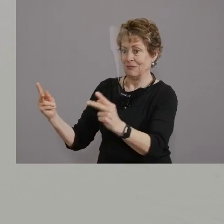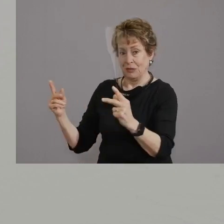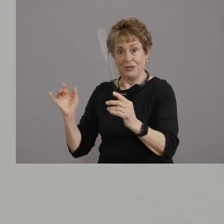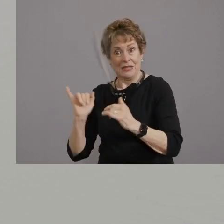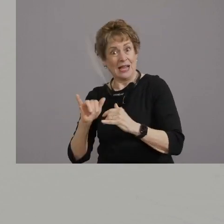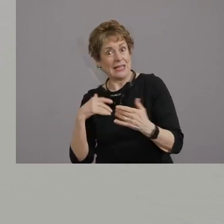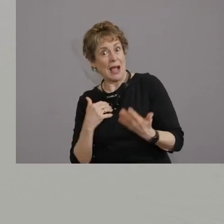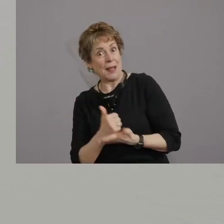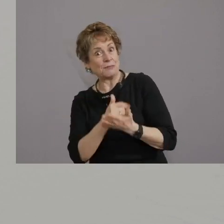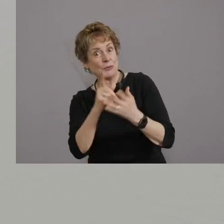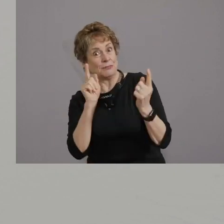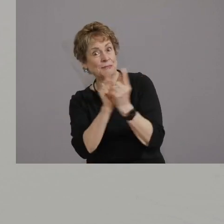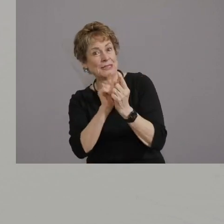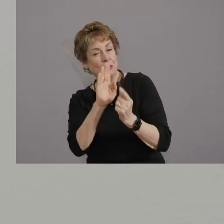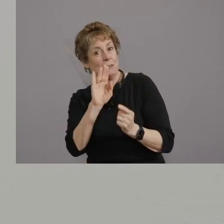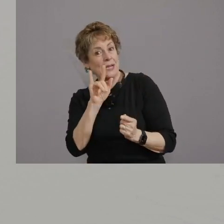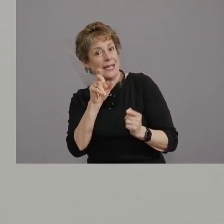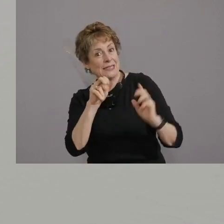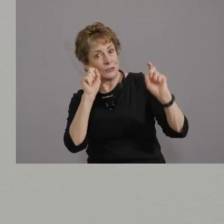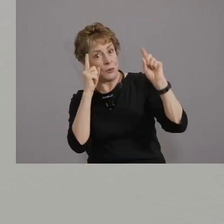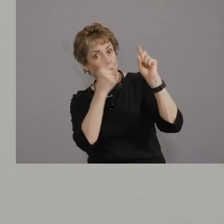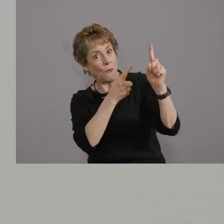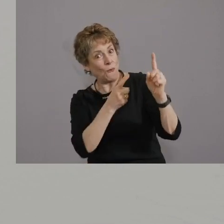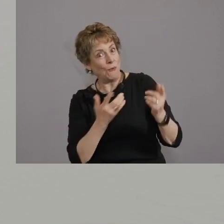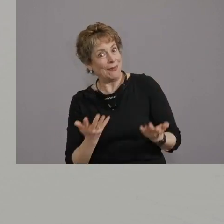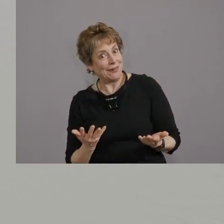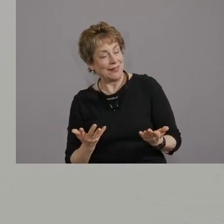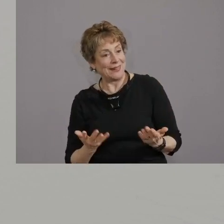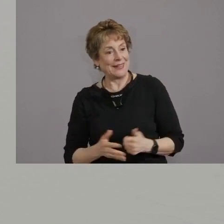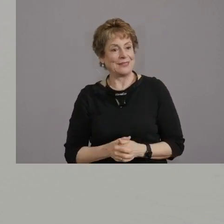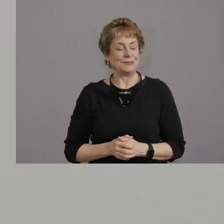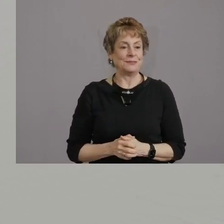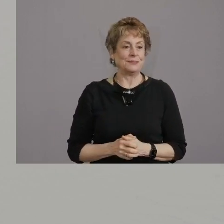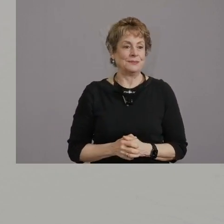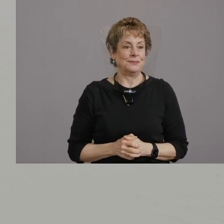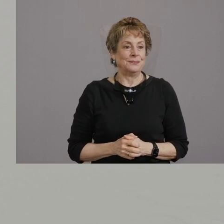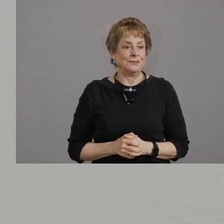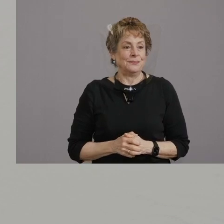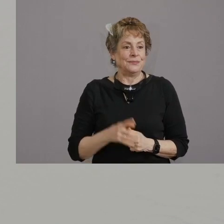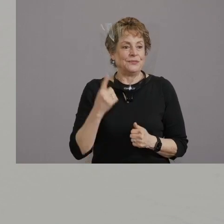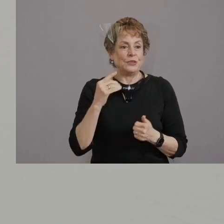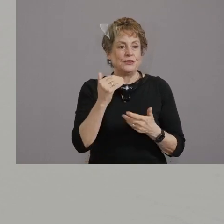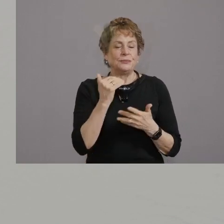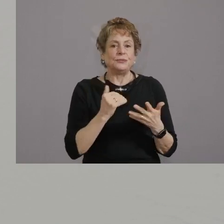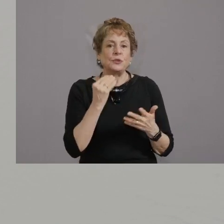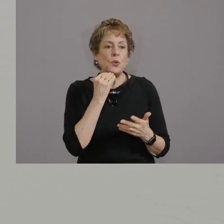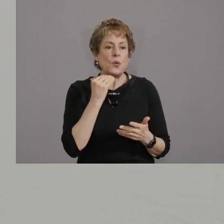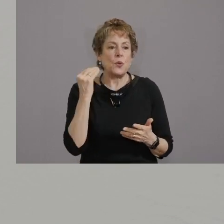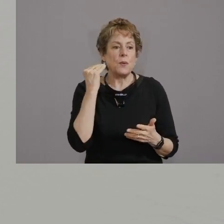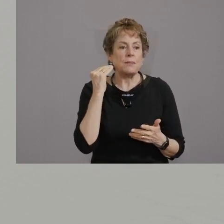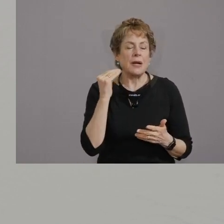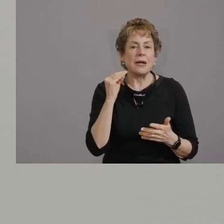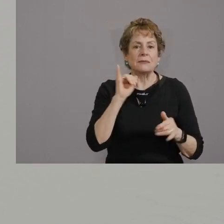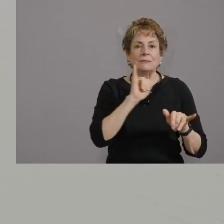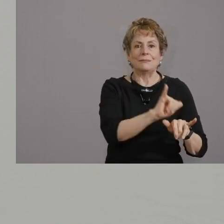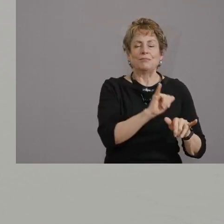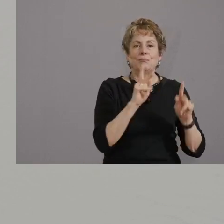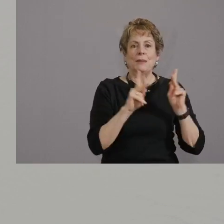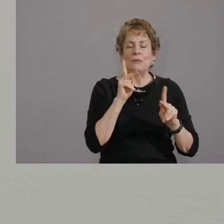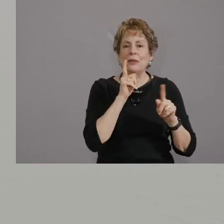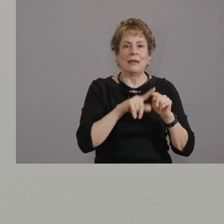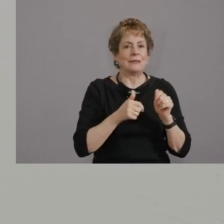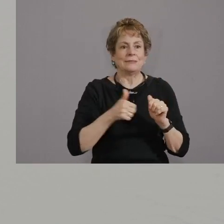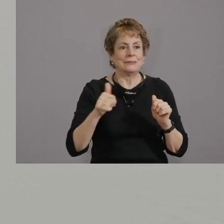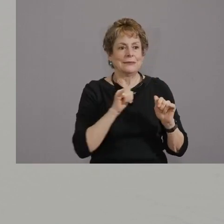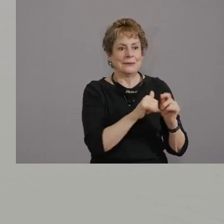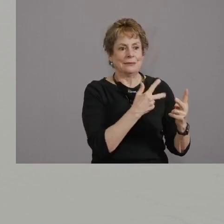And then my second question is in terms of homebound people. I saw that in Seattle, for example, the fire department is going door to door to sort of